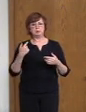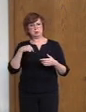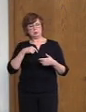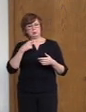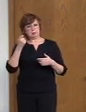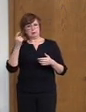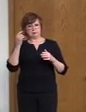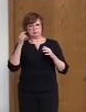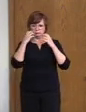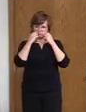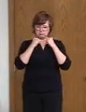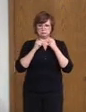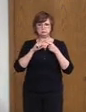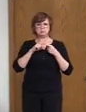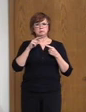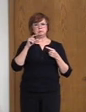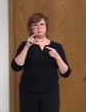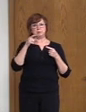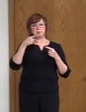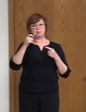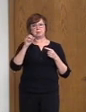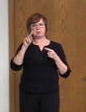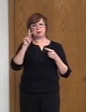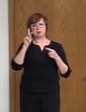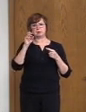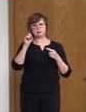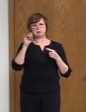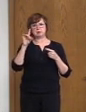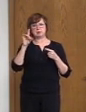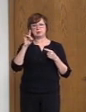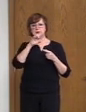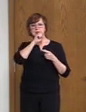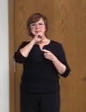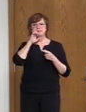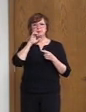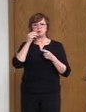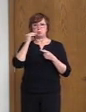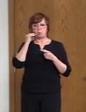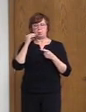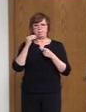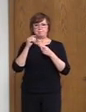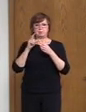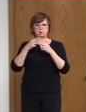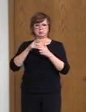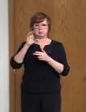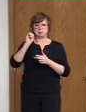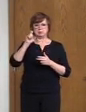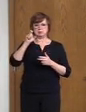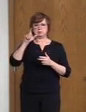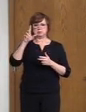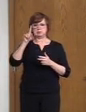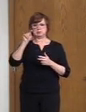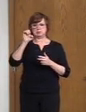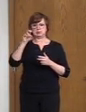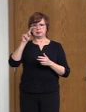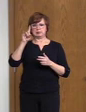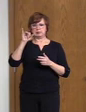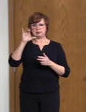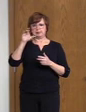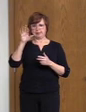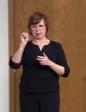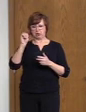at Extendicare Parkside in Regina. Our health officials are taking all necessary action to care for the residents in that